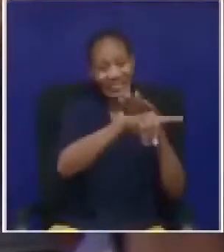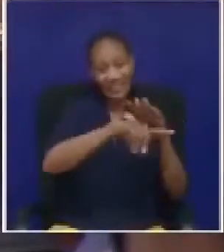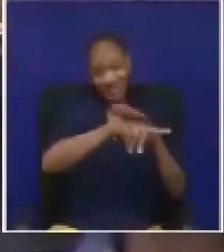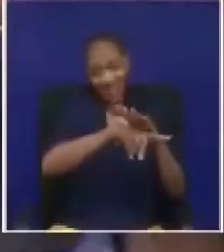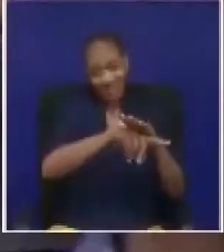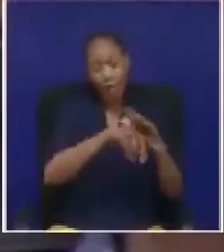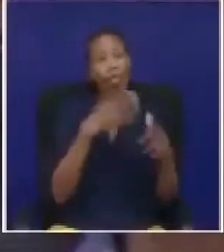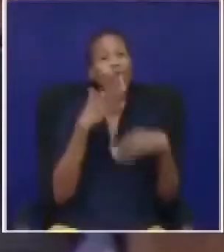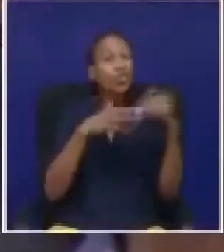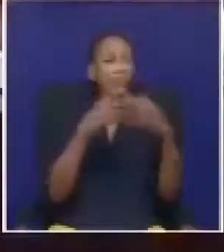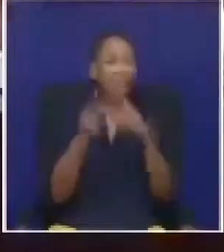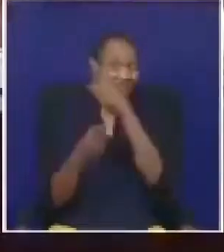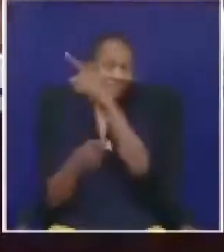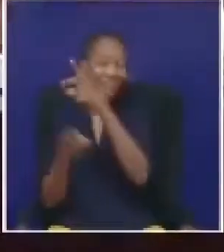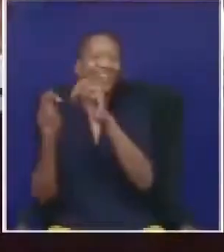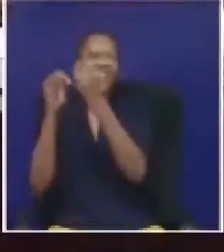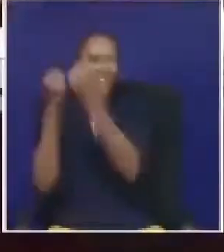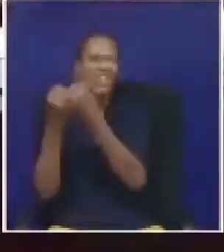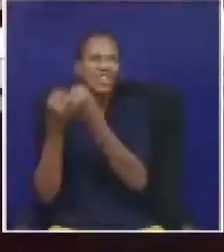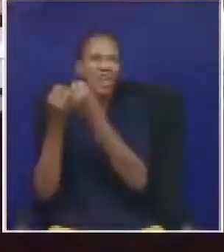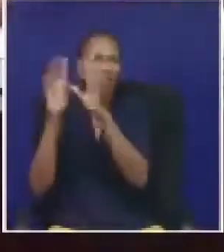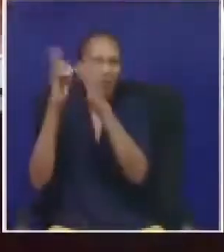National Department of Education,